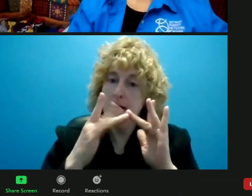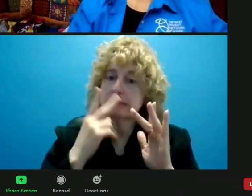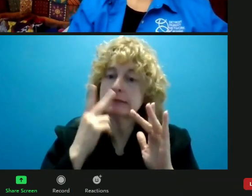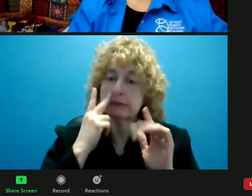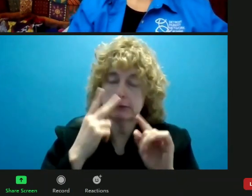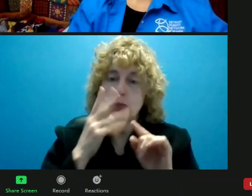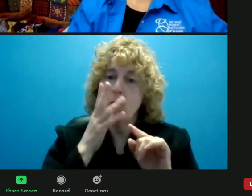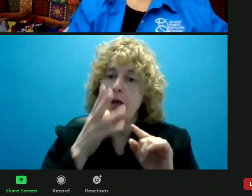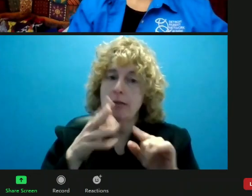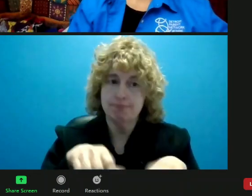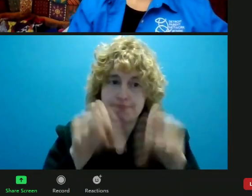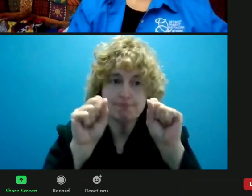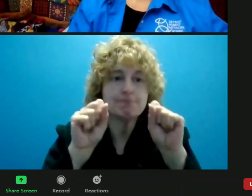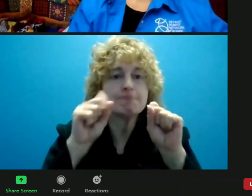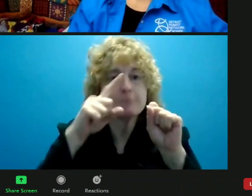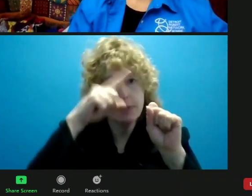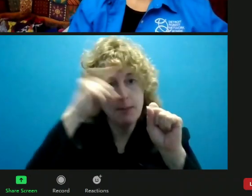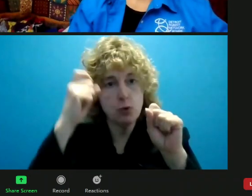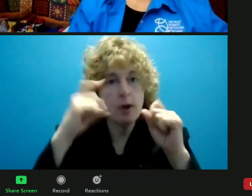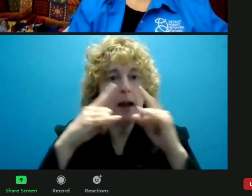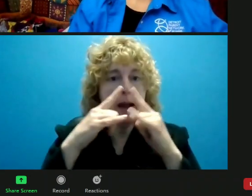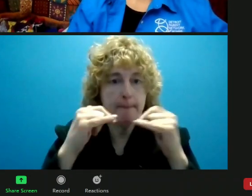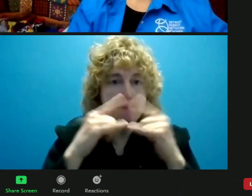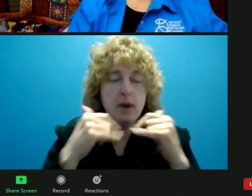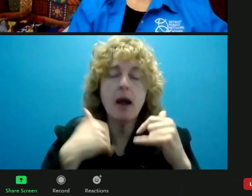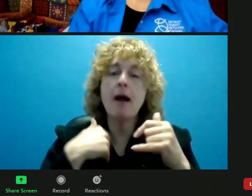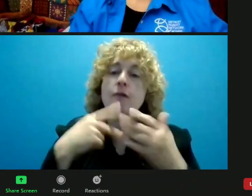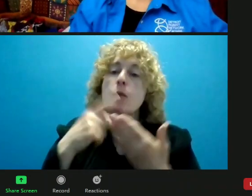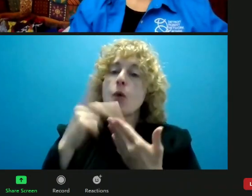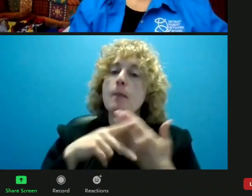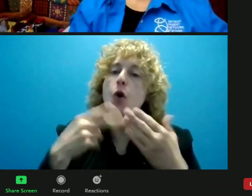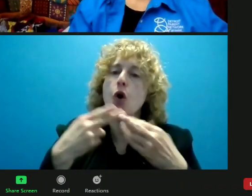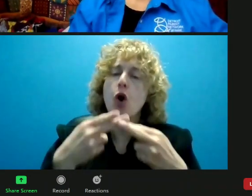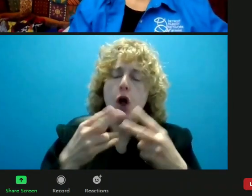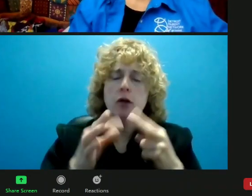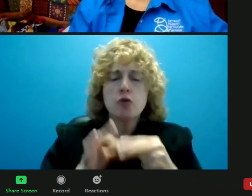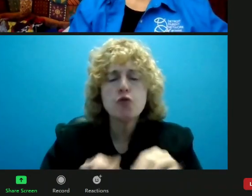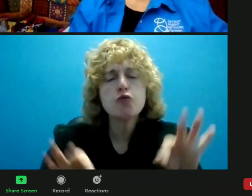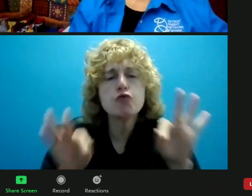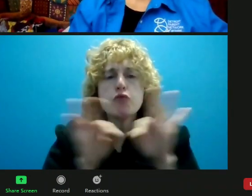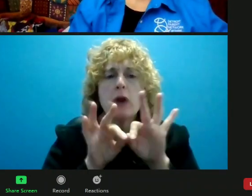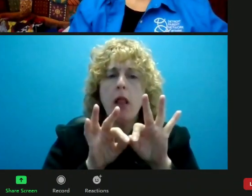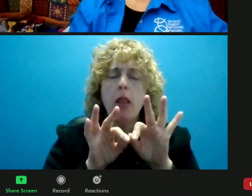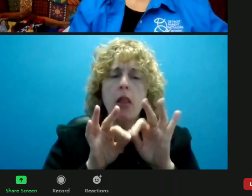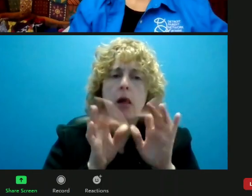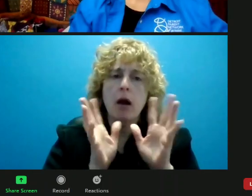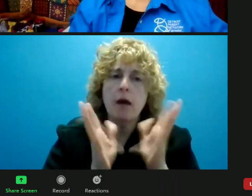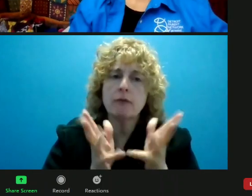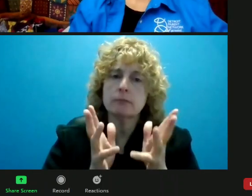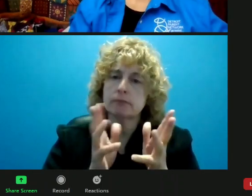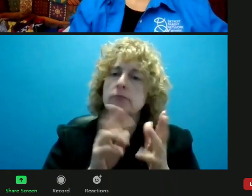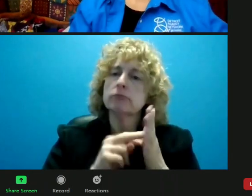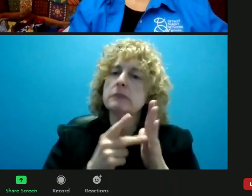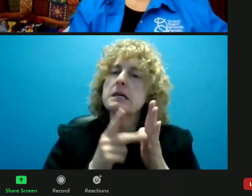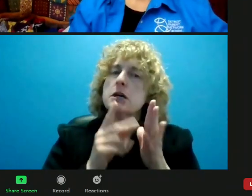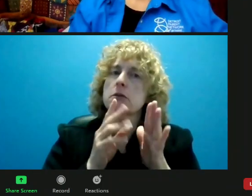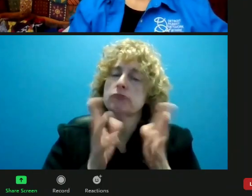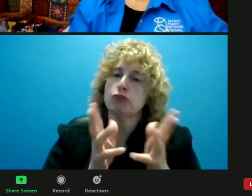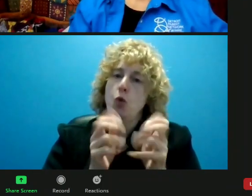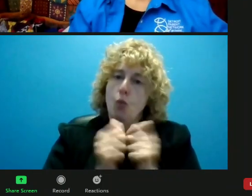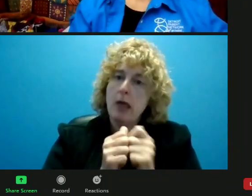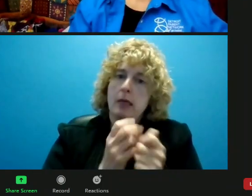camp. Um, we have a program called critical conversations. This is where you, um, get to engage with our police officers and we're doing